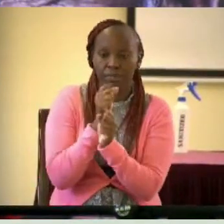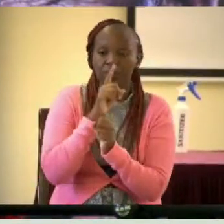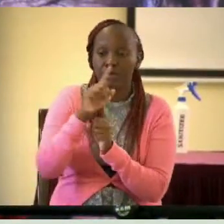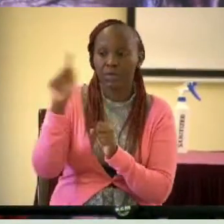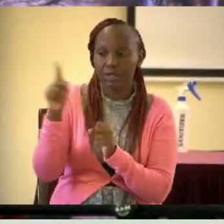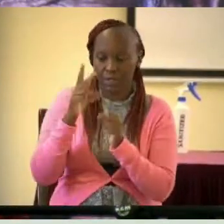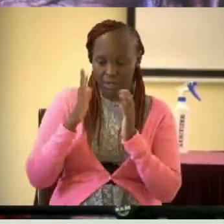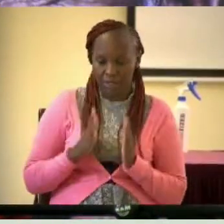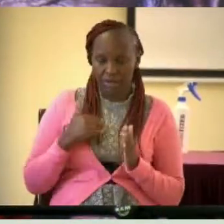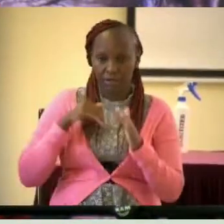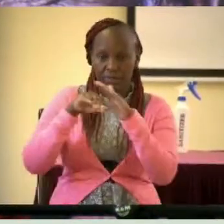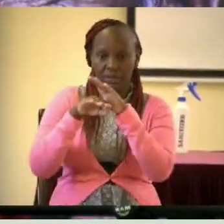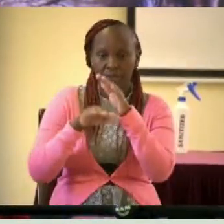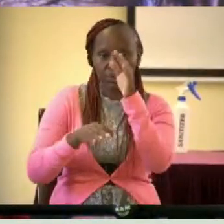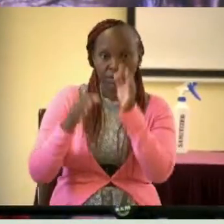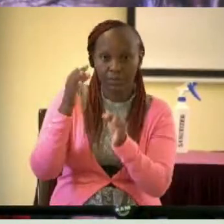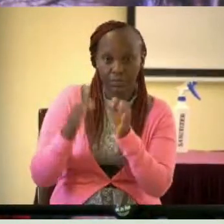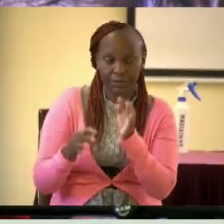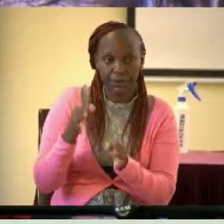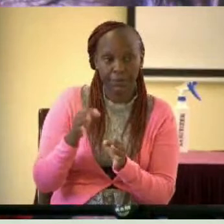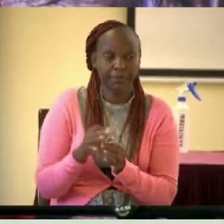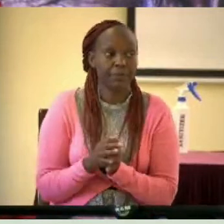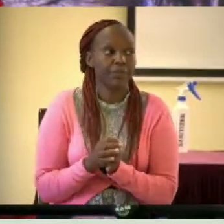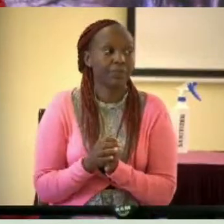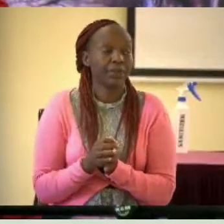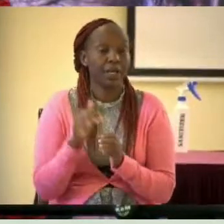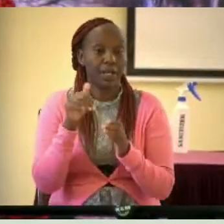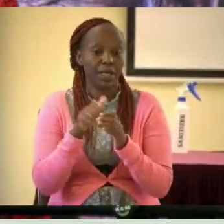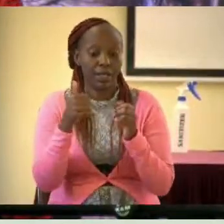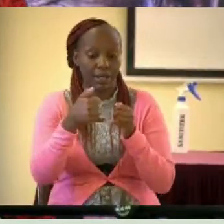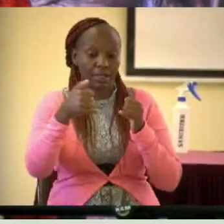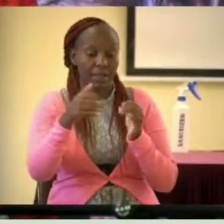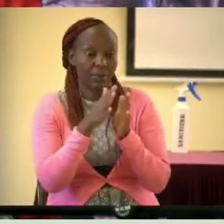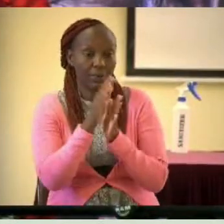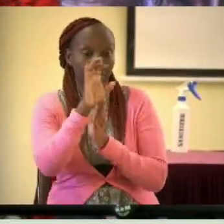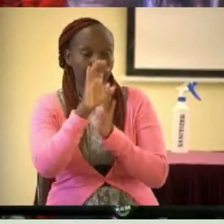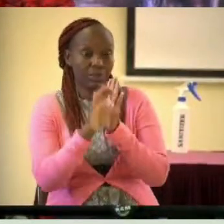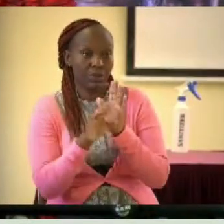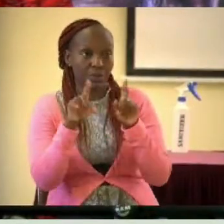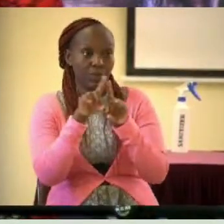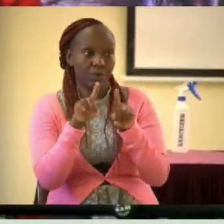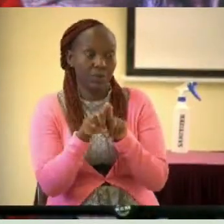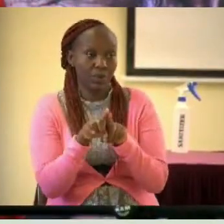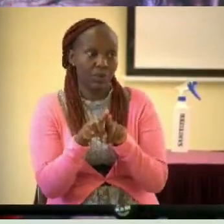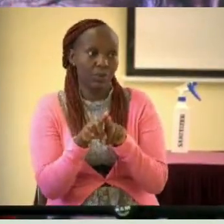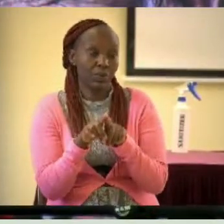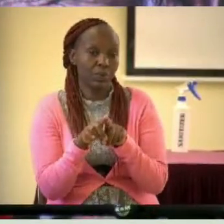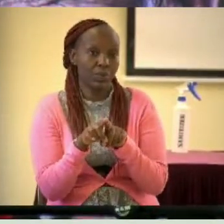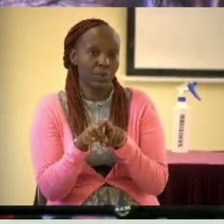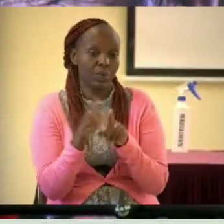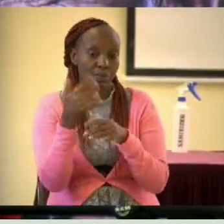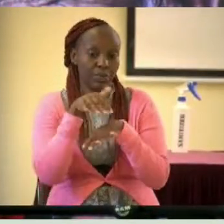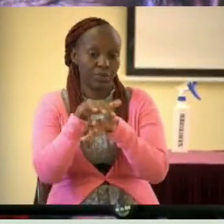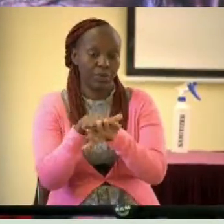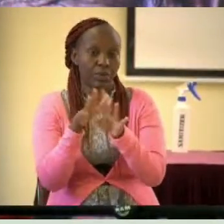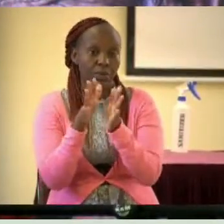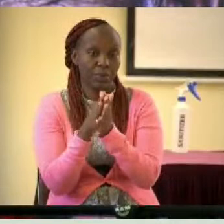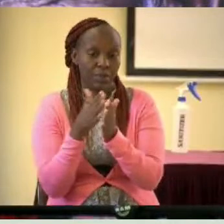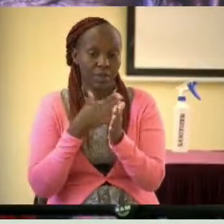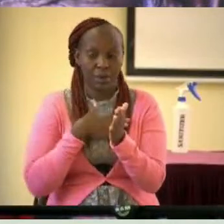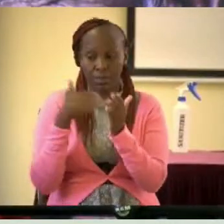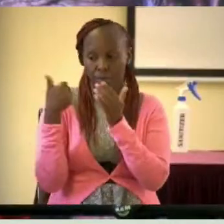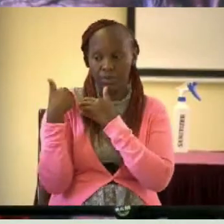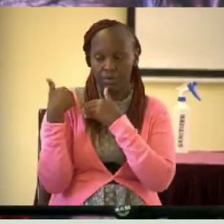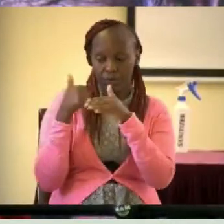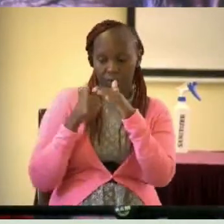Kenyans access to justice in line with the Constitution and also in line with our obligation